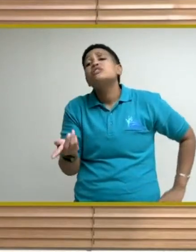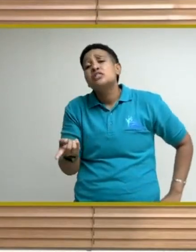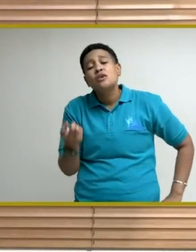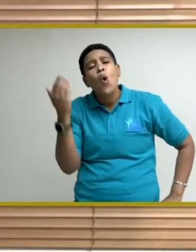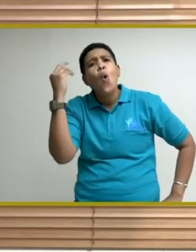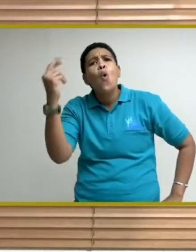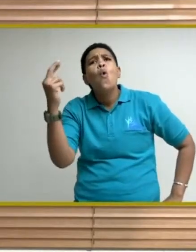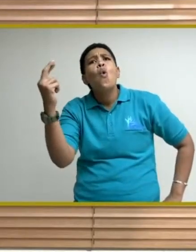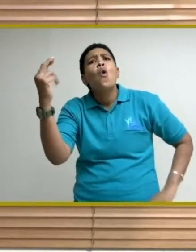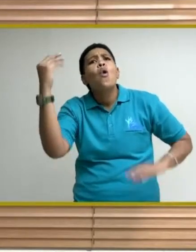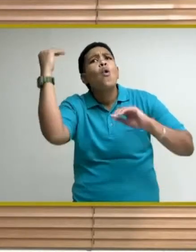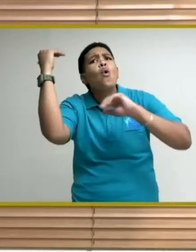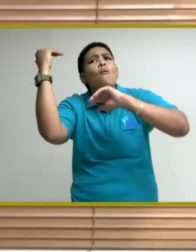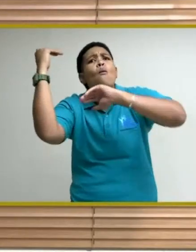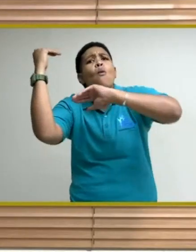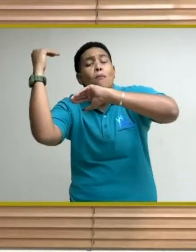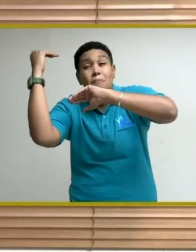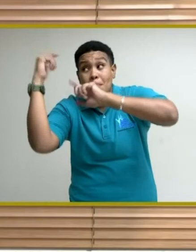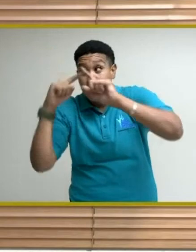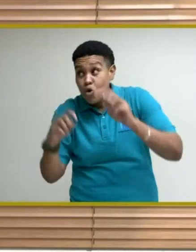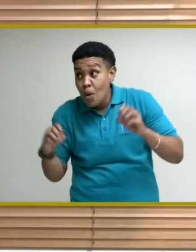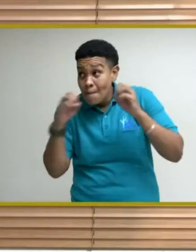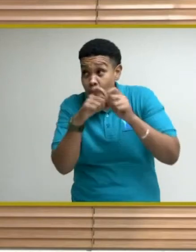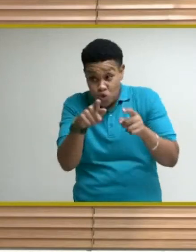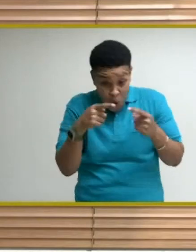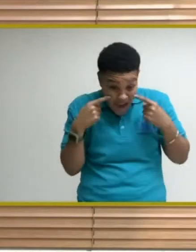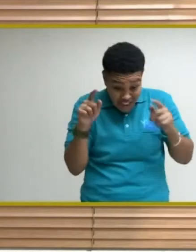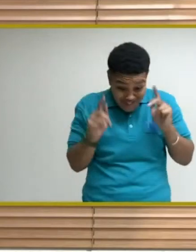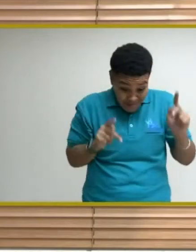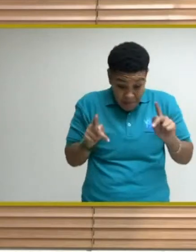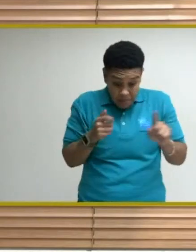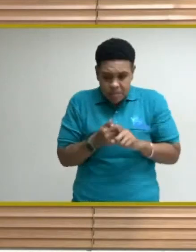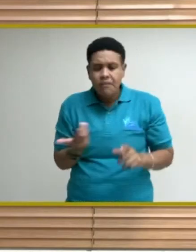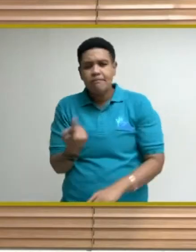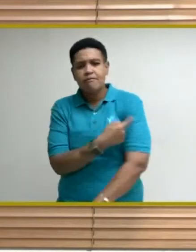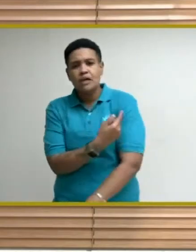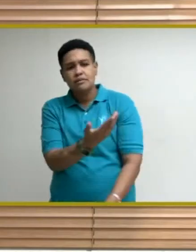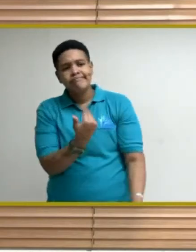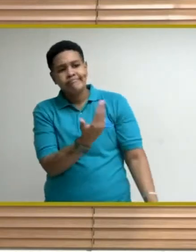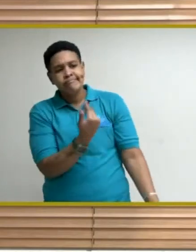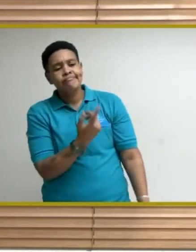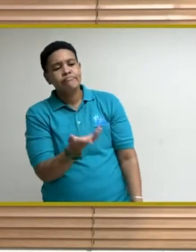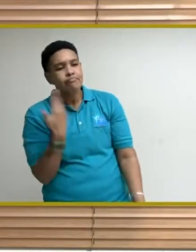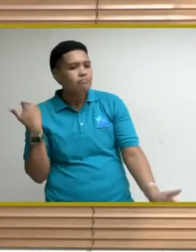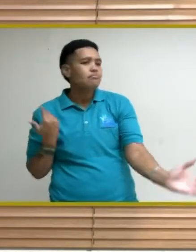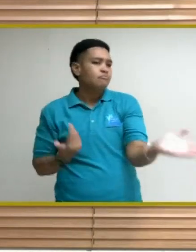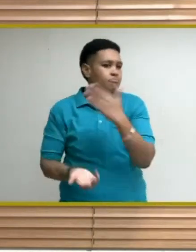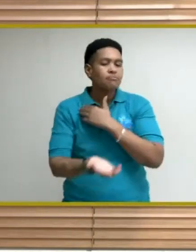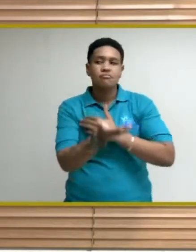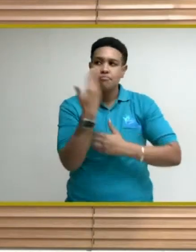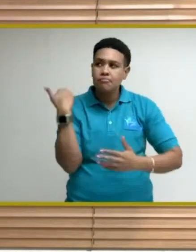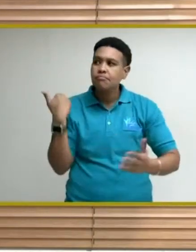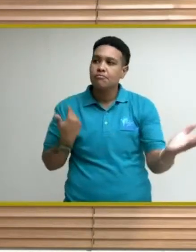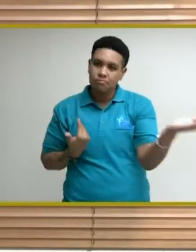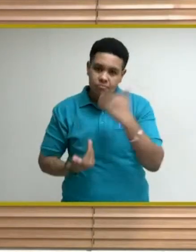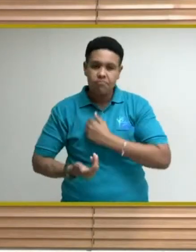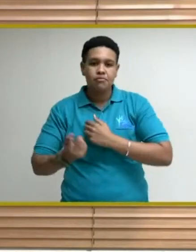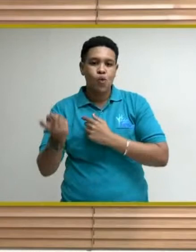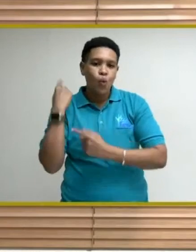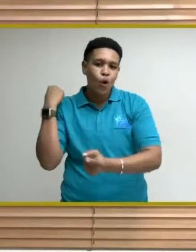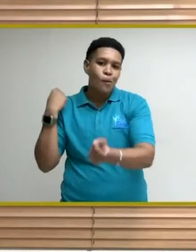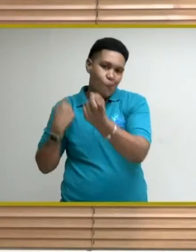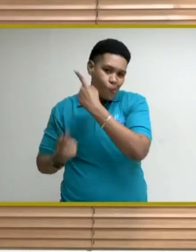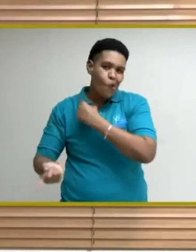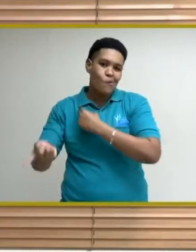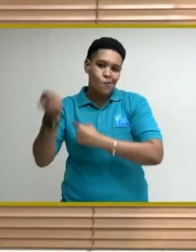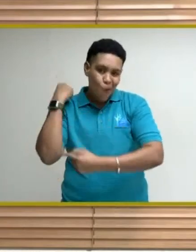the more you achieve persons getting vaccinated, is the less the risk, because